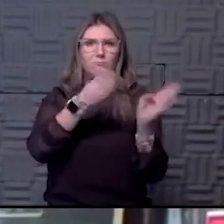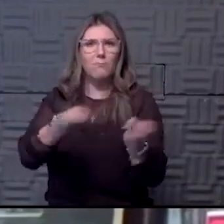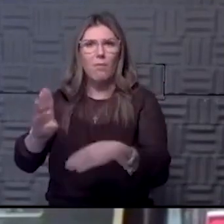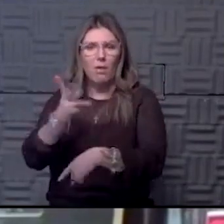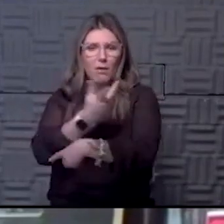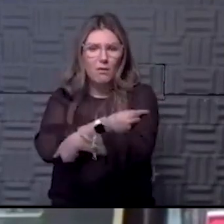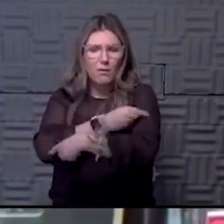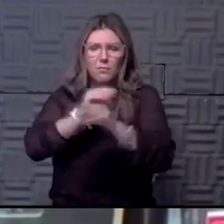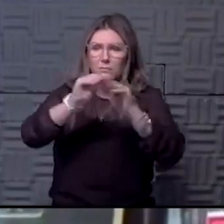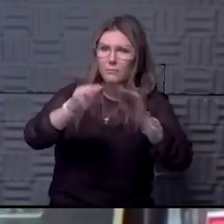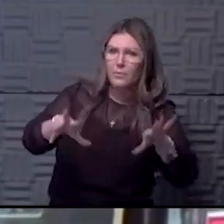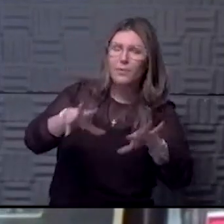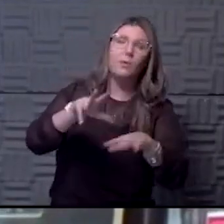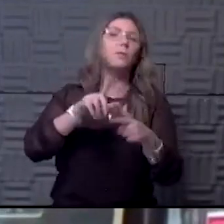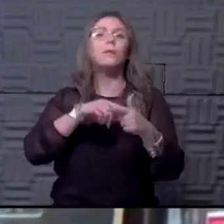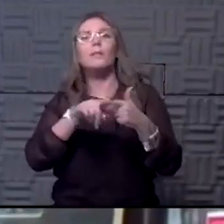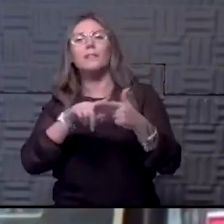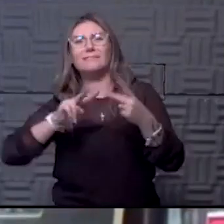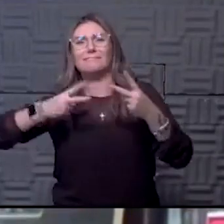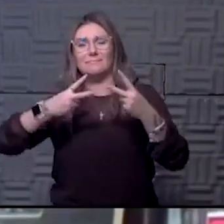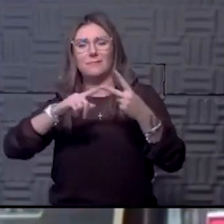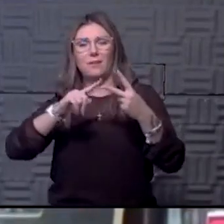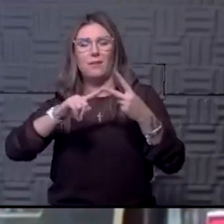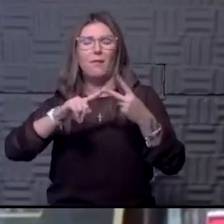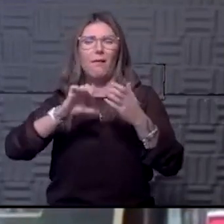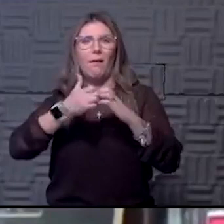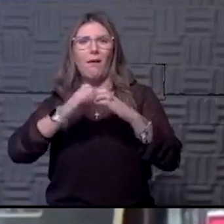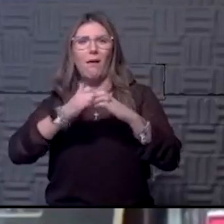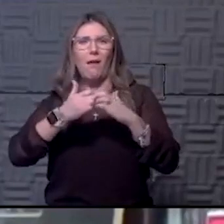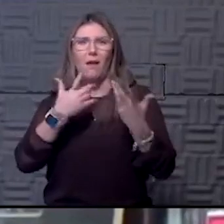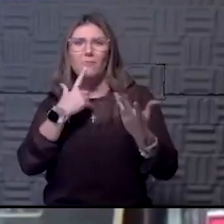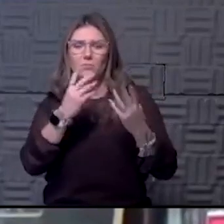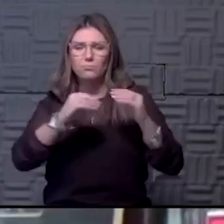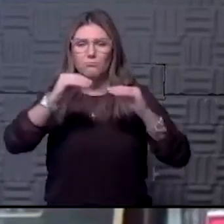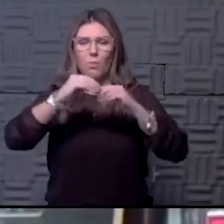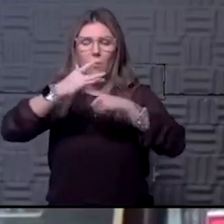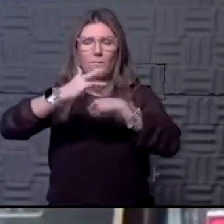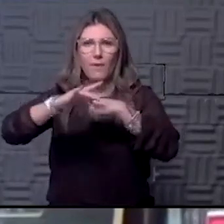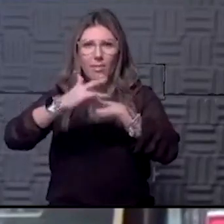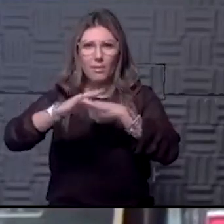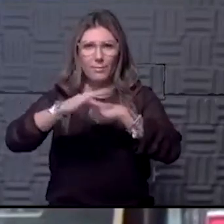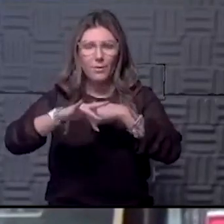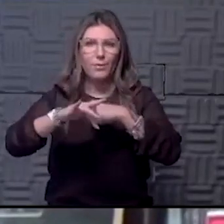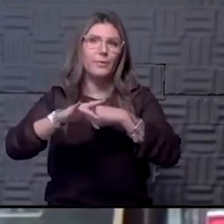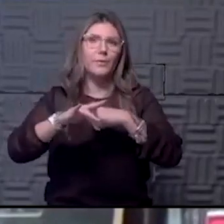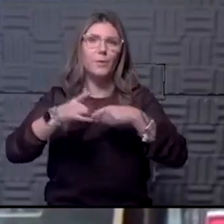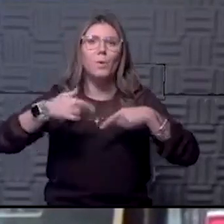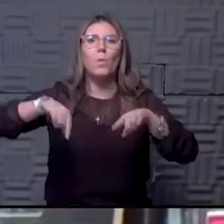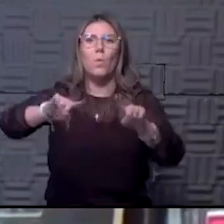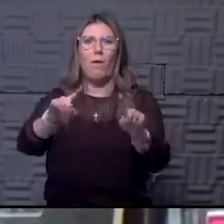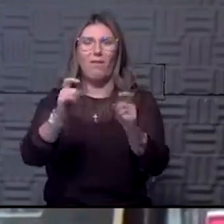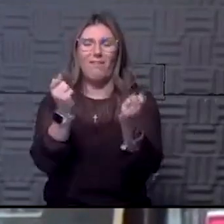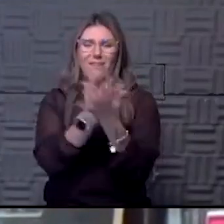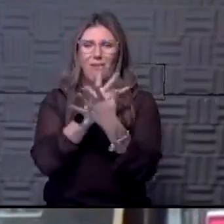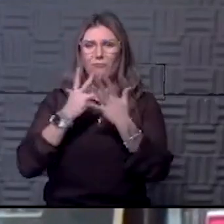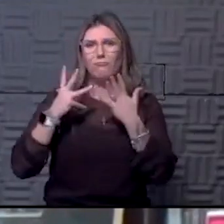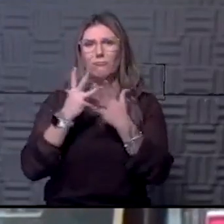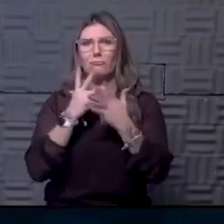then secondly, how do we make sure that the vaccine is more readily available as the logistics become